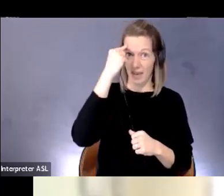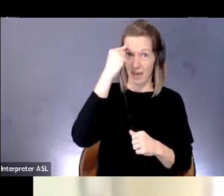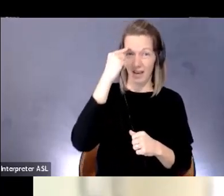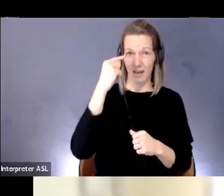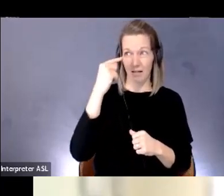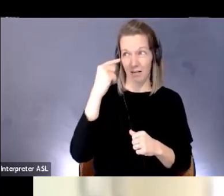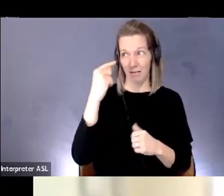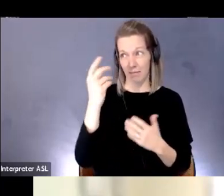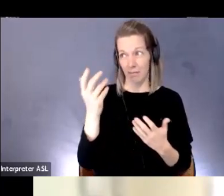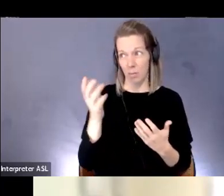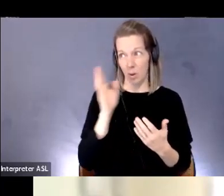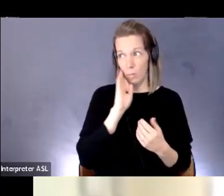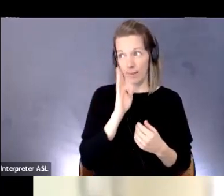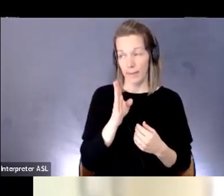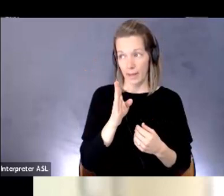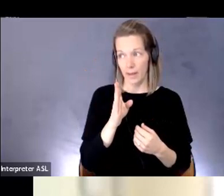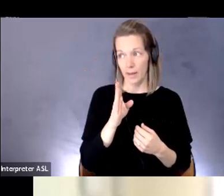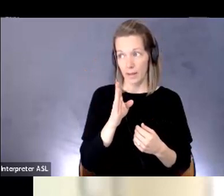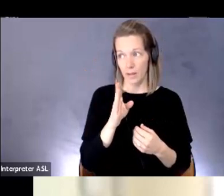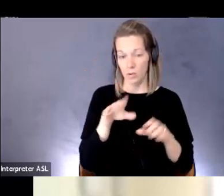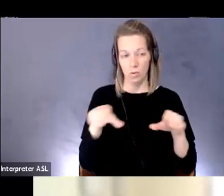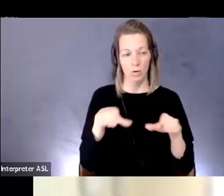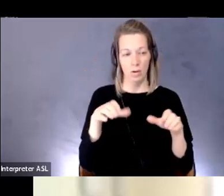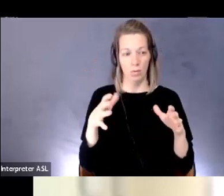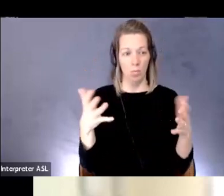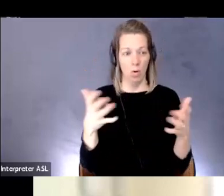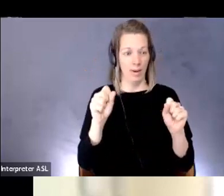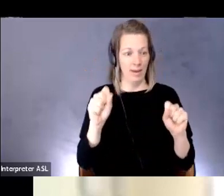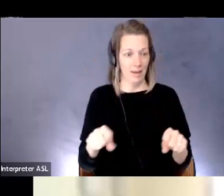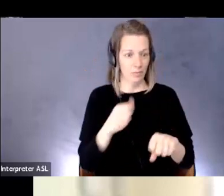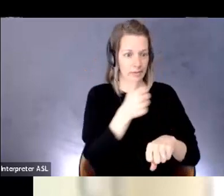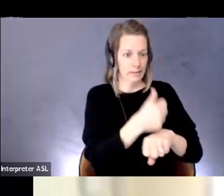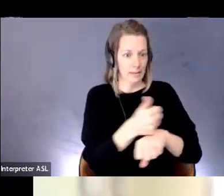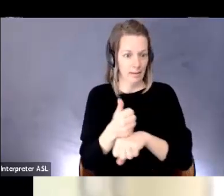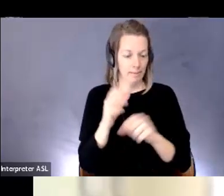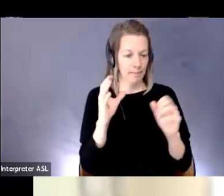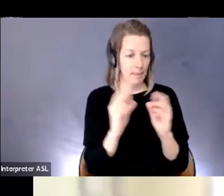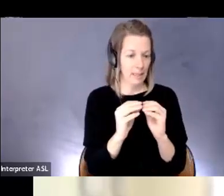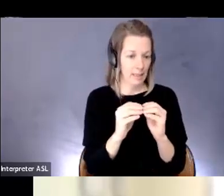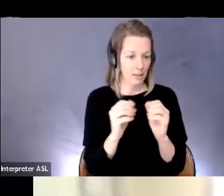do imagine that we will be doing what we can to set up meetings with